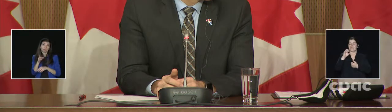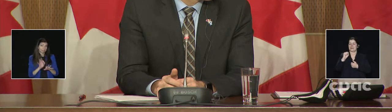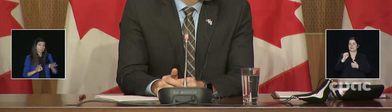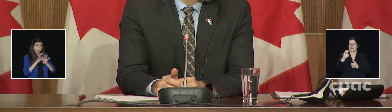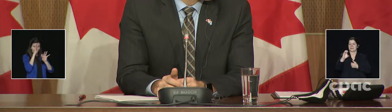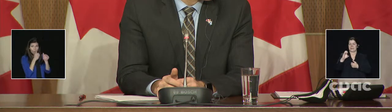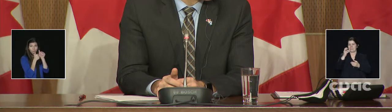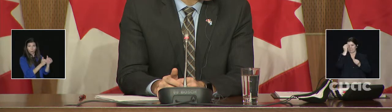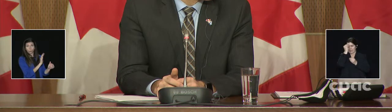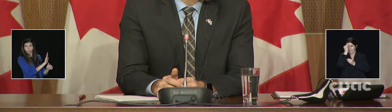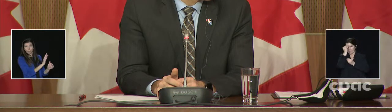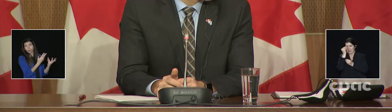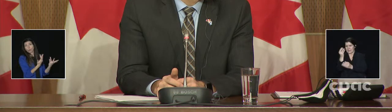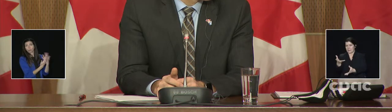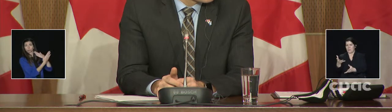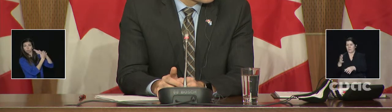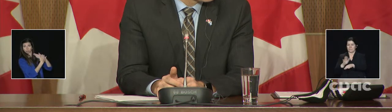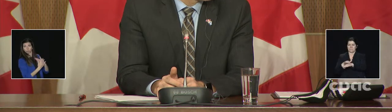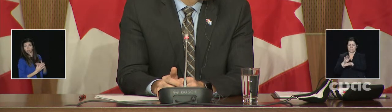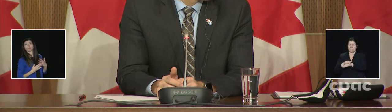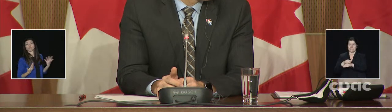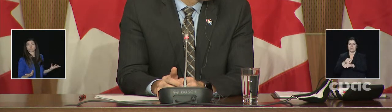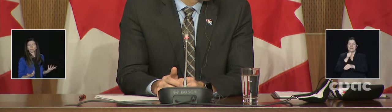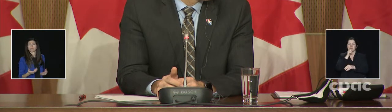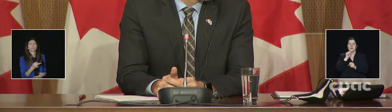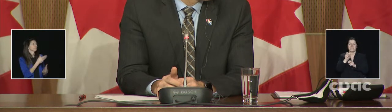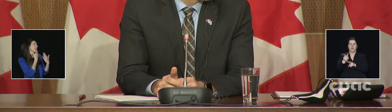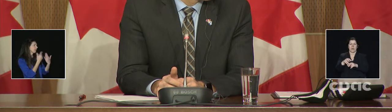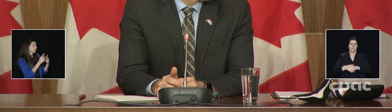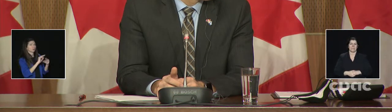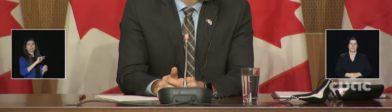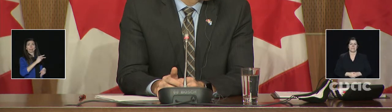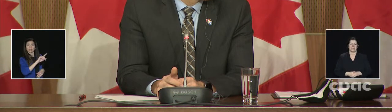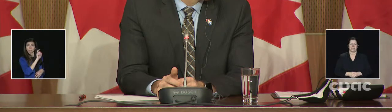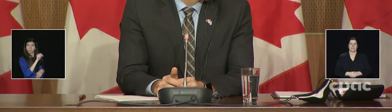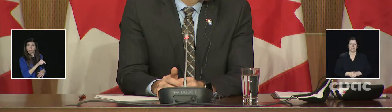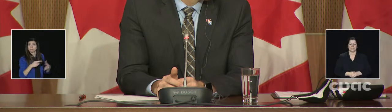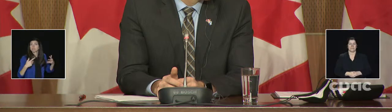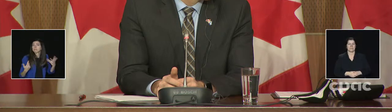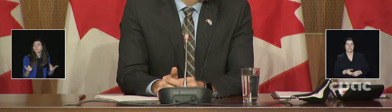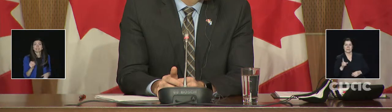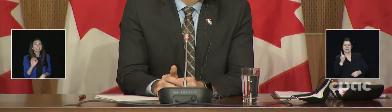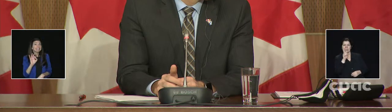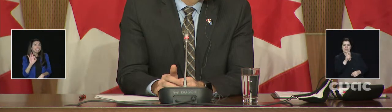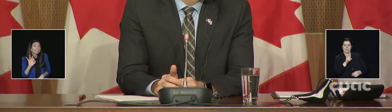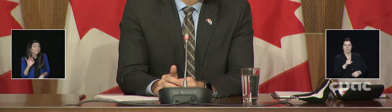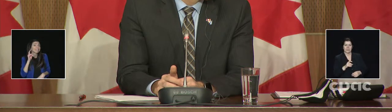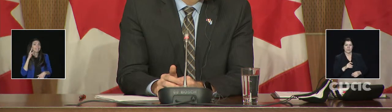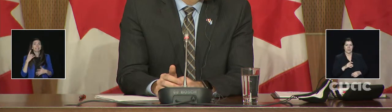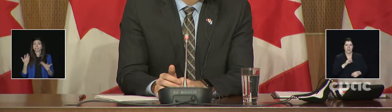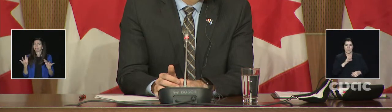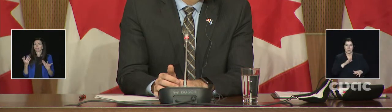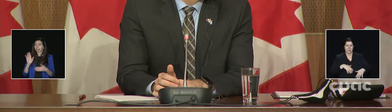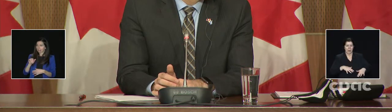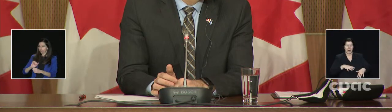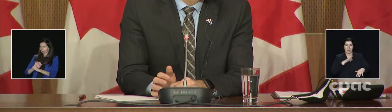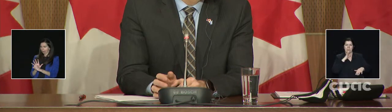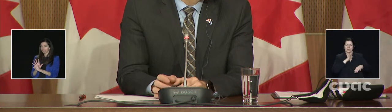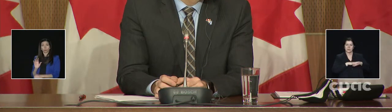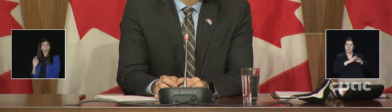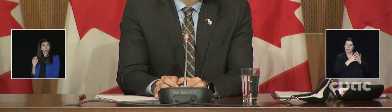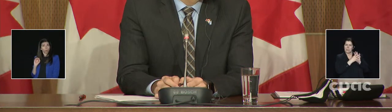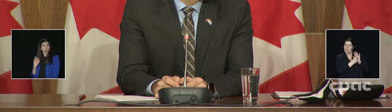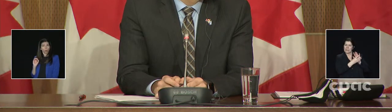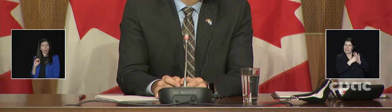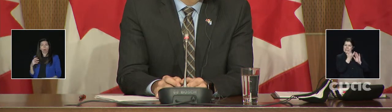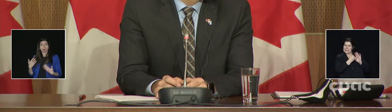the modeling yet, but we can imagine that the effect of Omicron on our domestic case count could be very dramatic. And so you've been